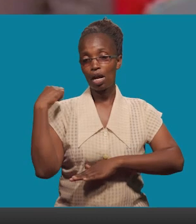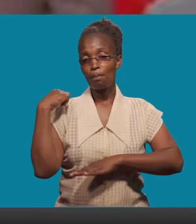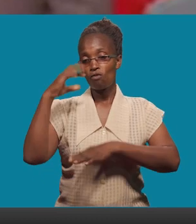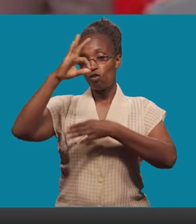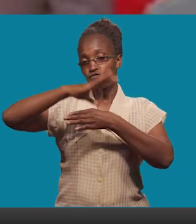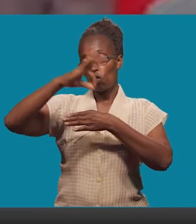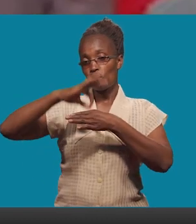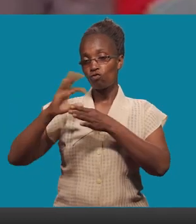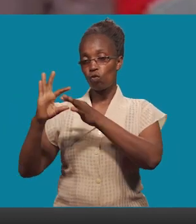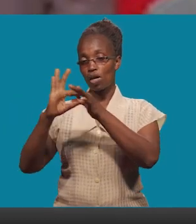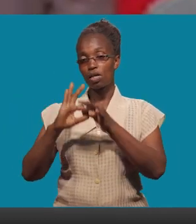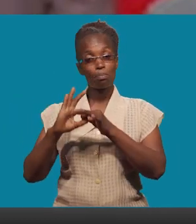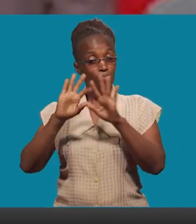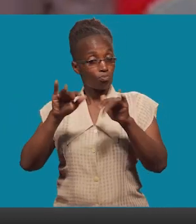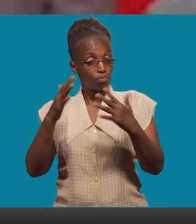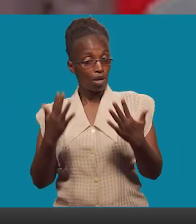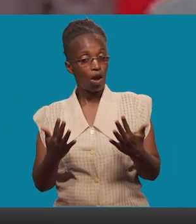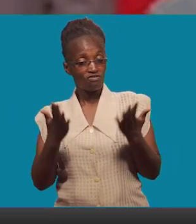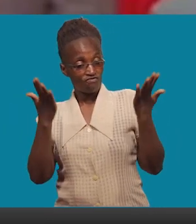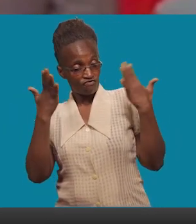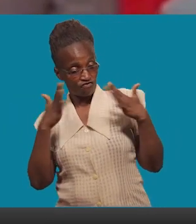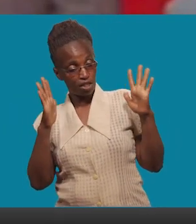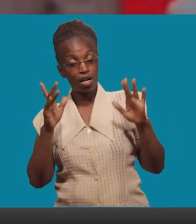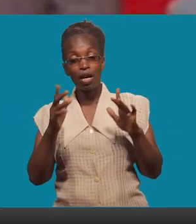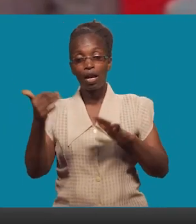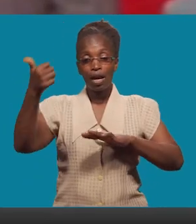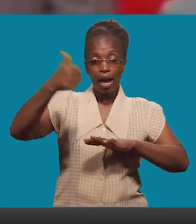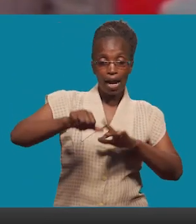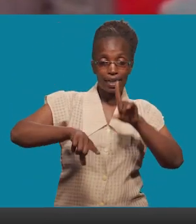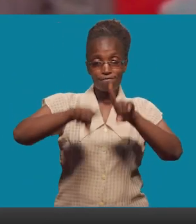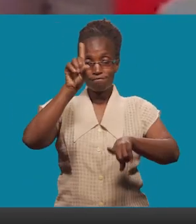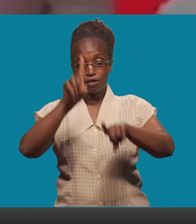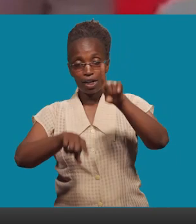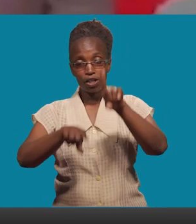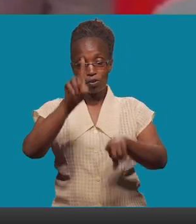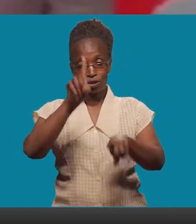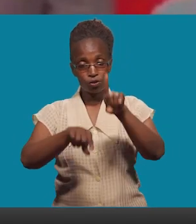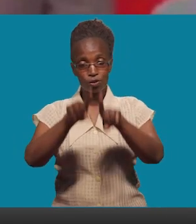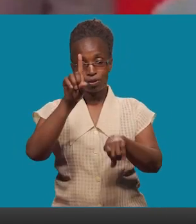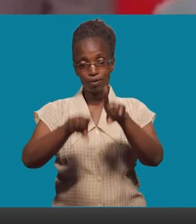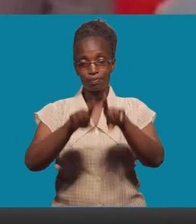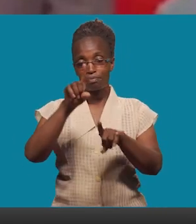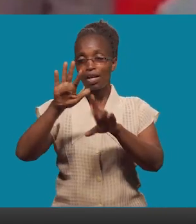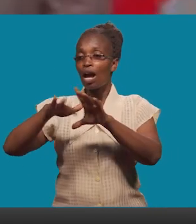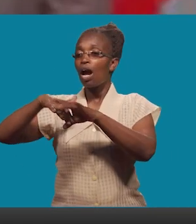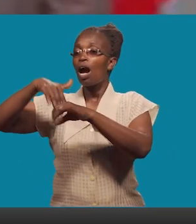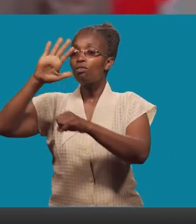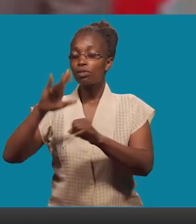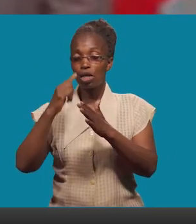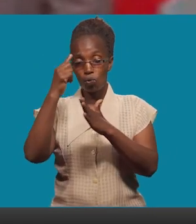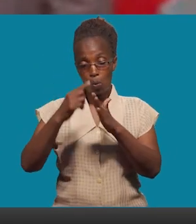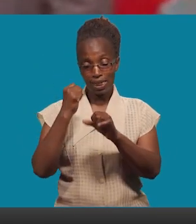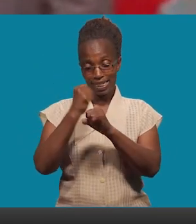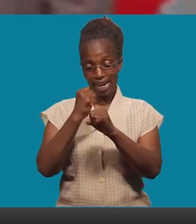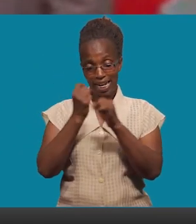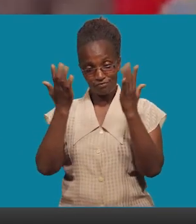maximum number of votes for our Azimio candidate? That we have done. And that any other variation, and this is what we were clarifying, any other